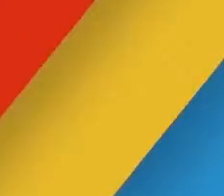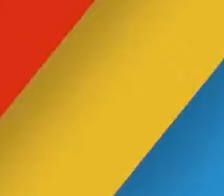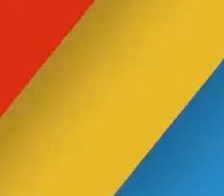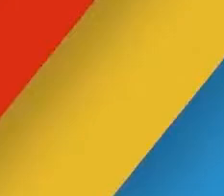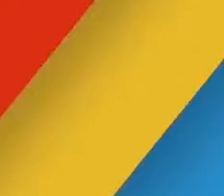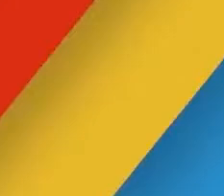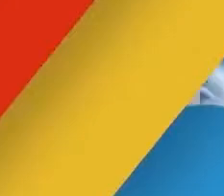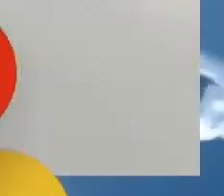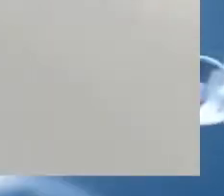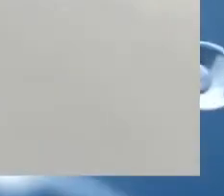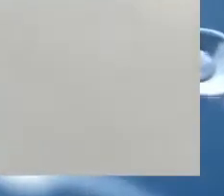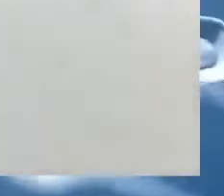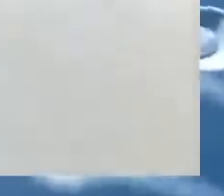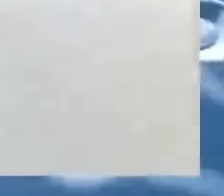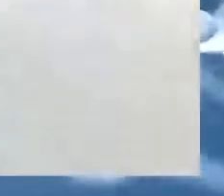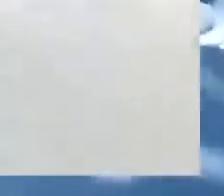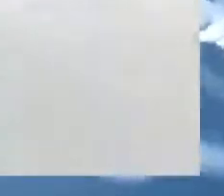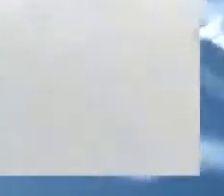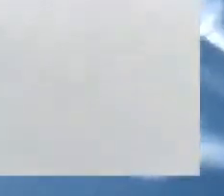this.